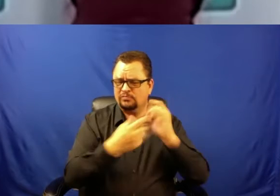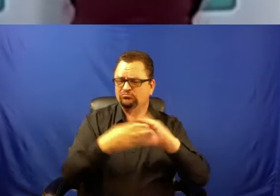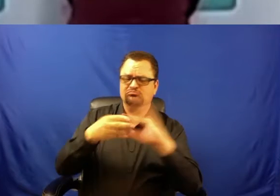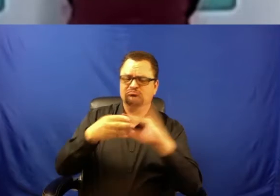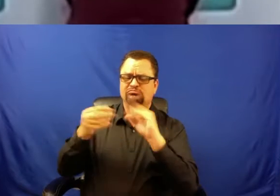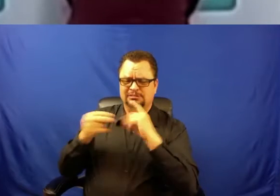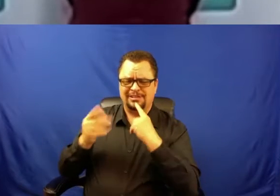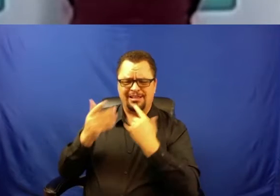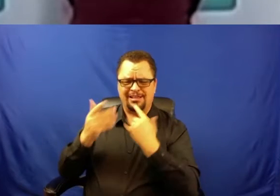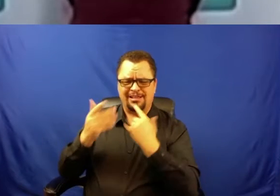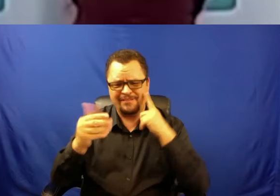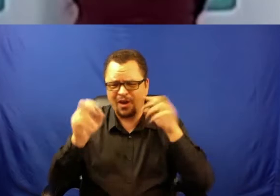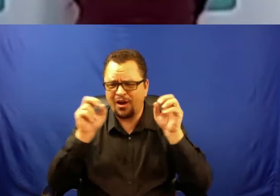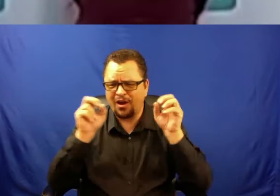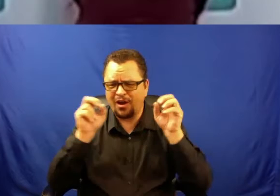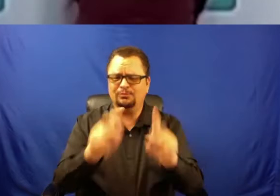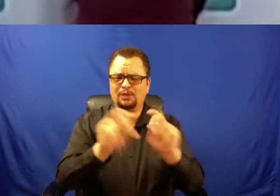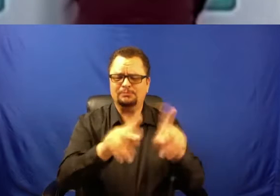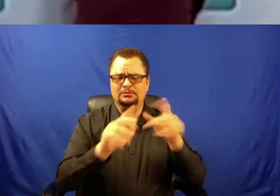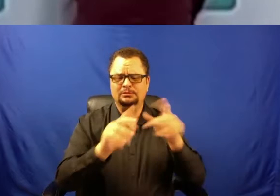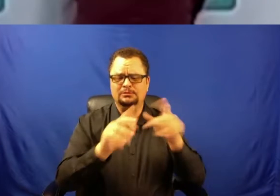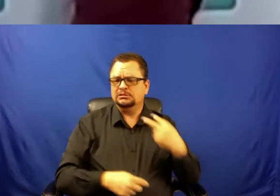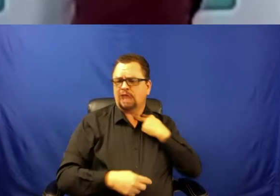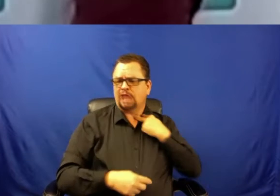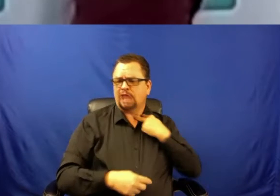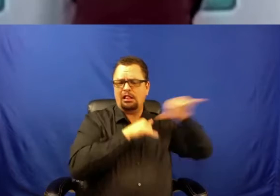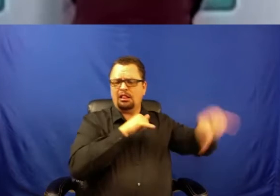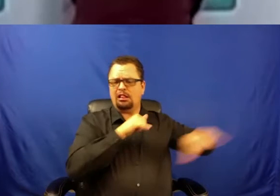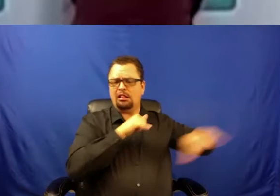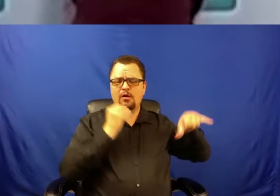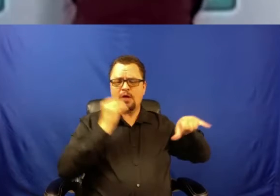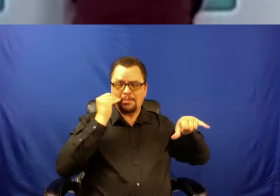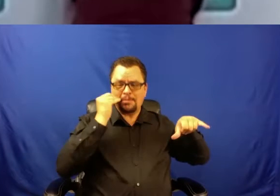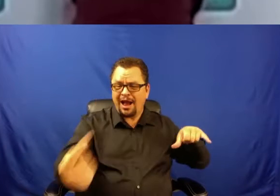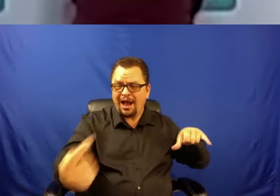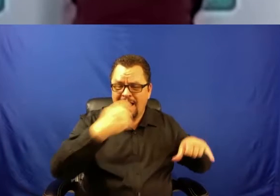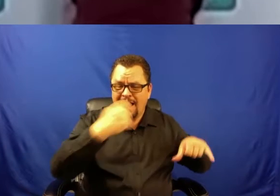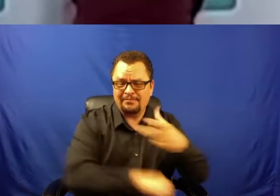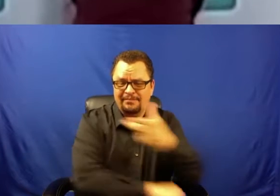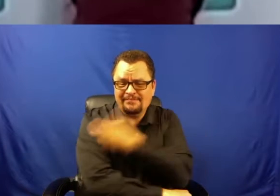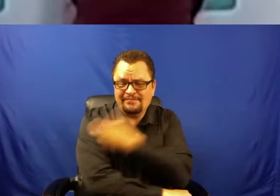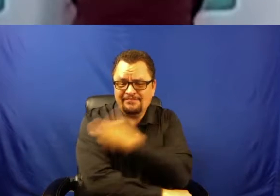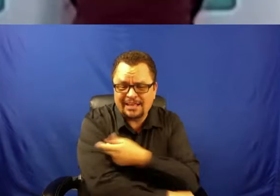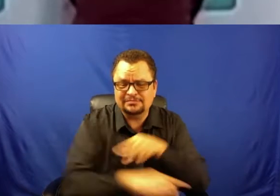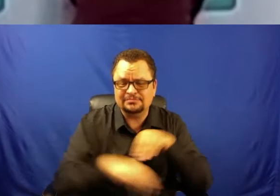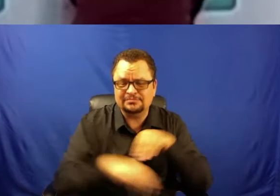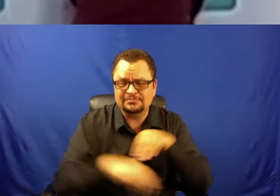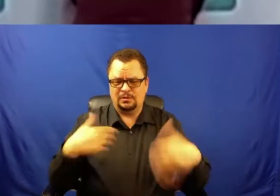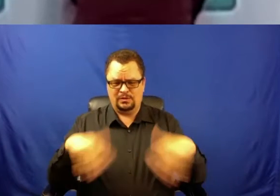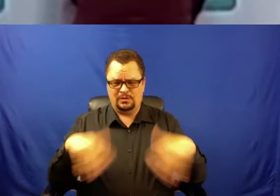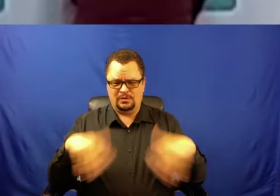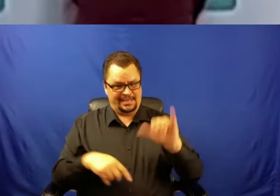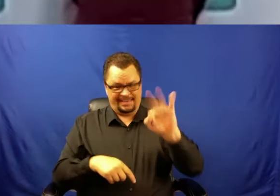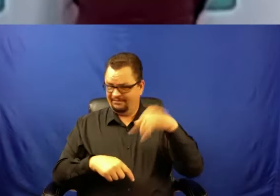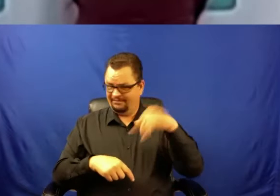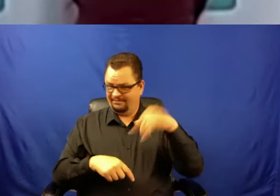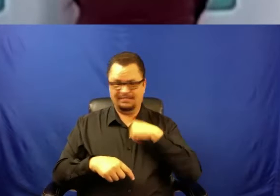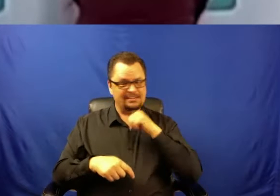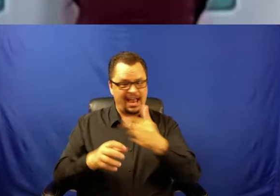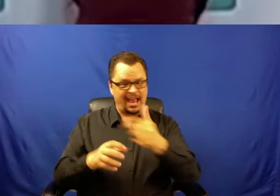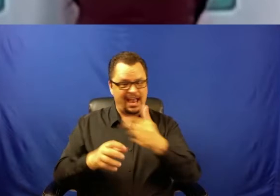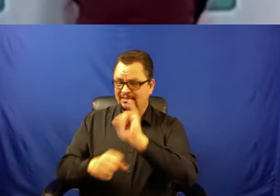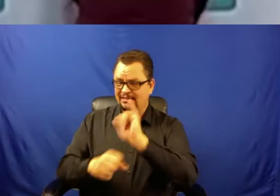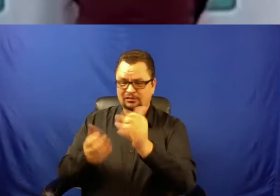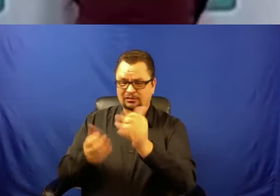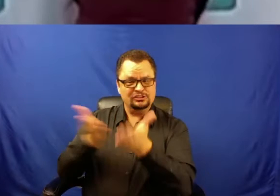without this, that they would have gotten COVID-19. So it was a very rewarding thing. Well, and Rose, thank you too. This